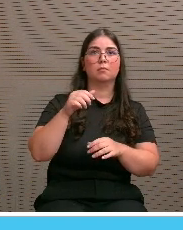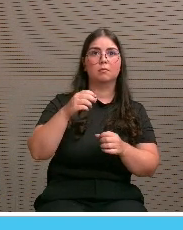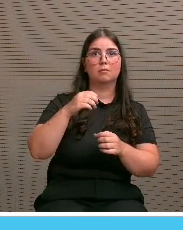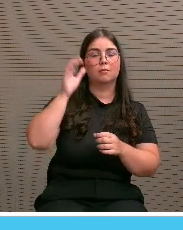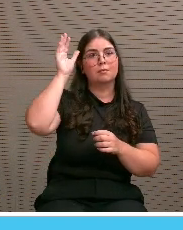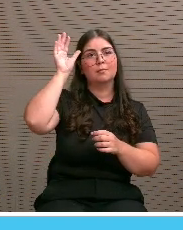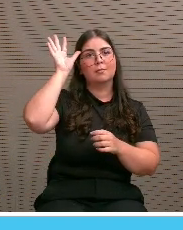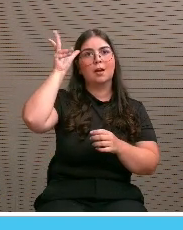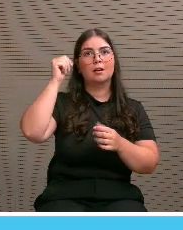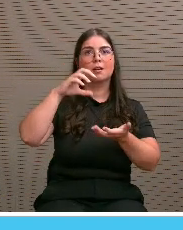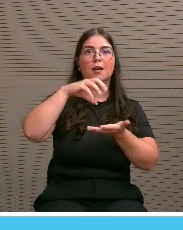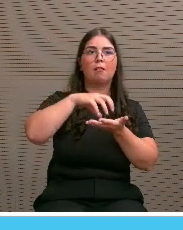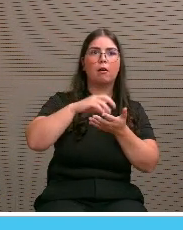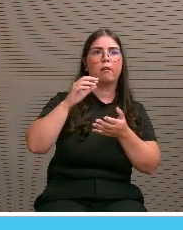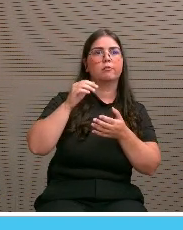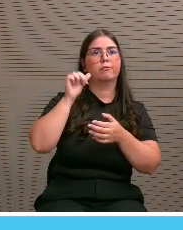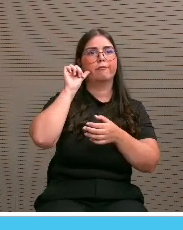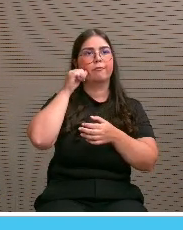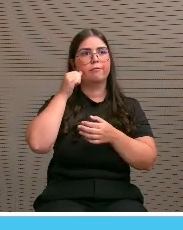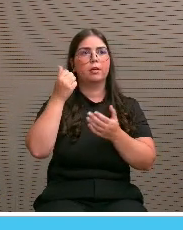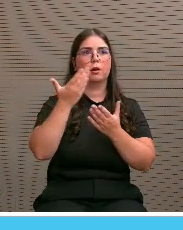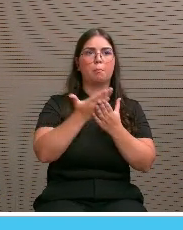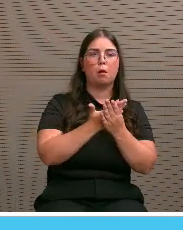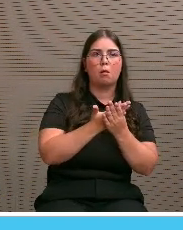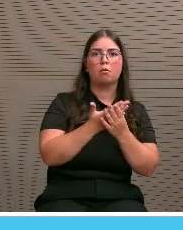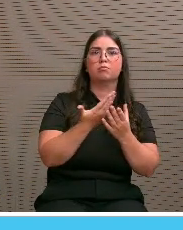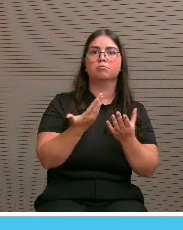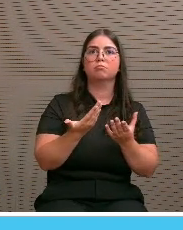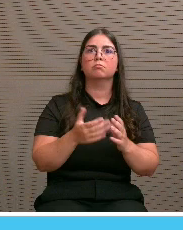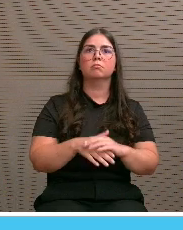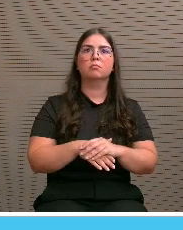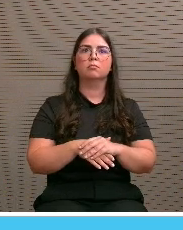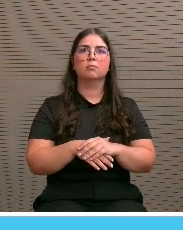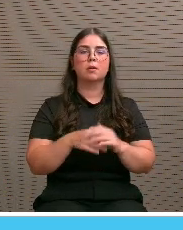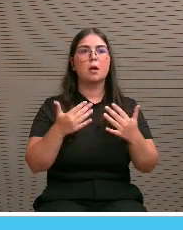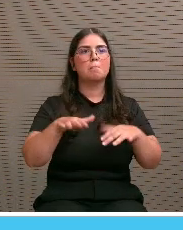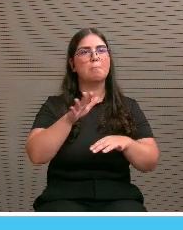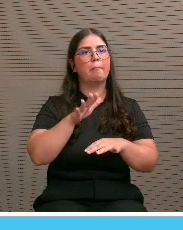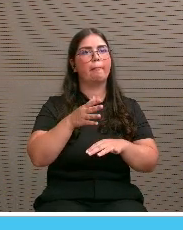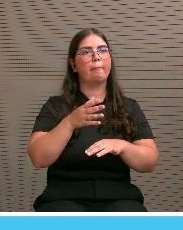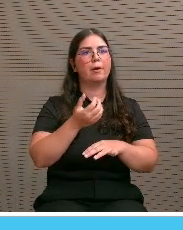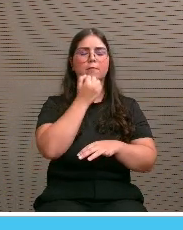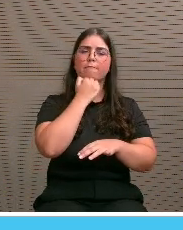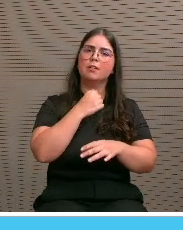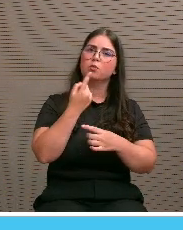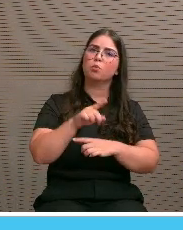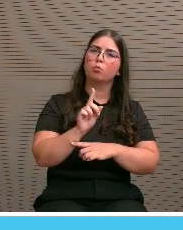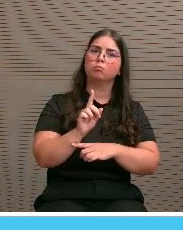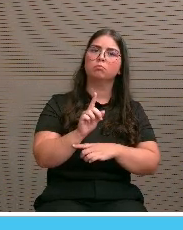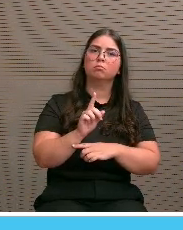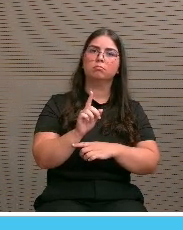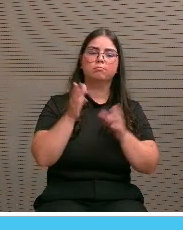And unfortunately, not content with focusing on Europe and really just going after